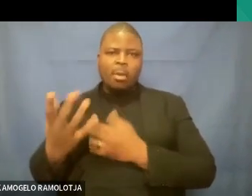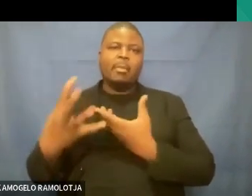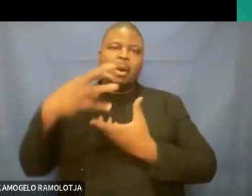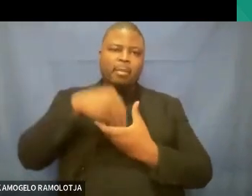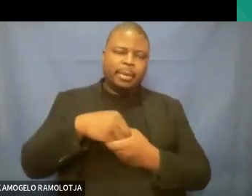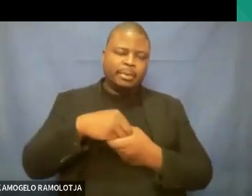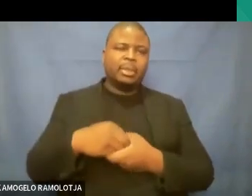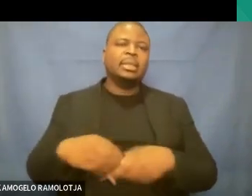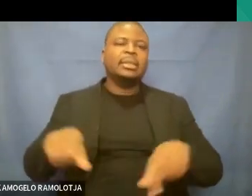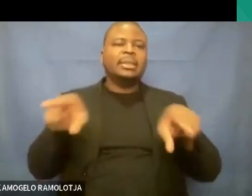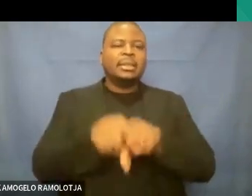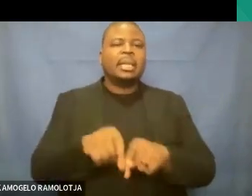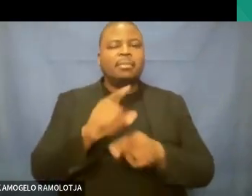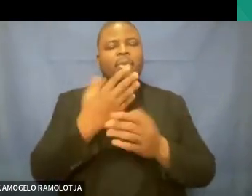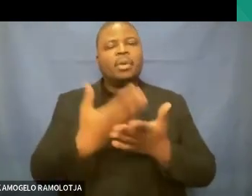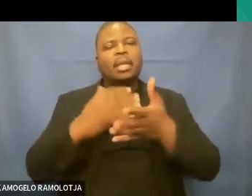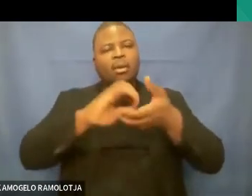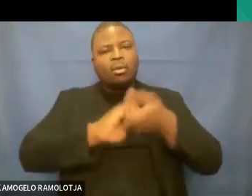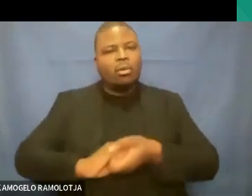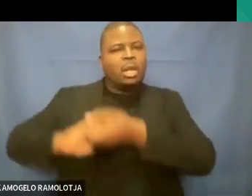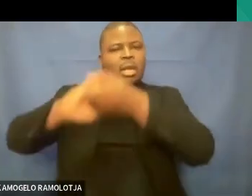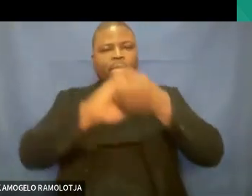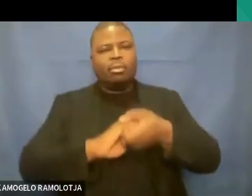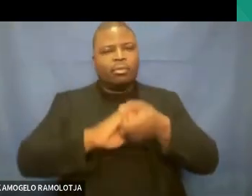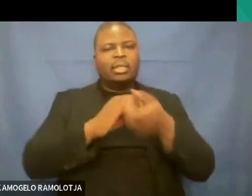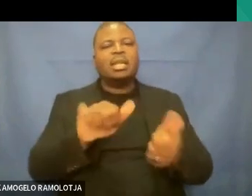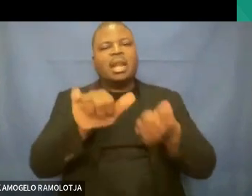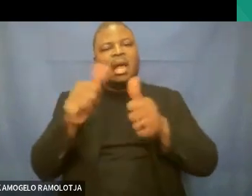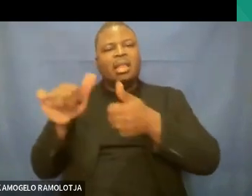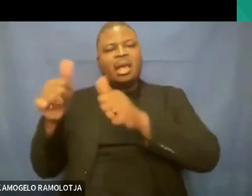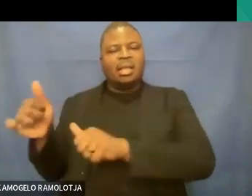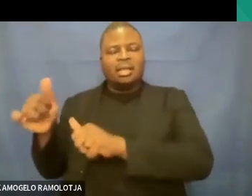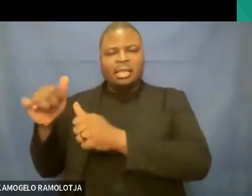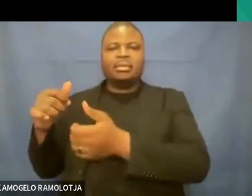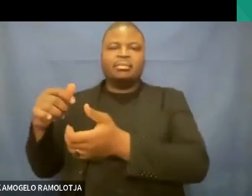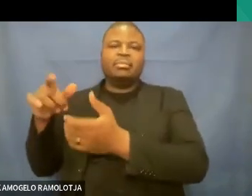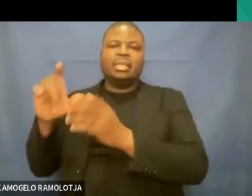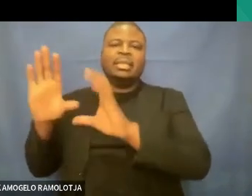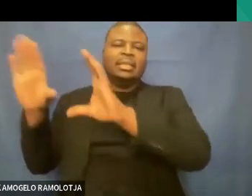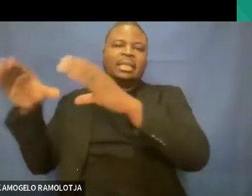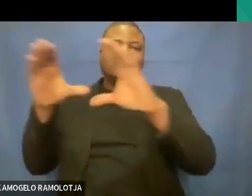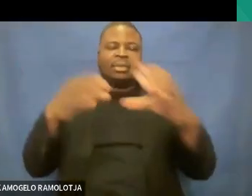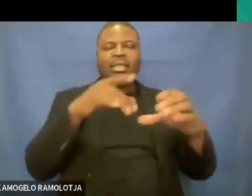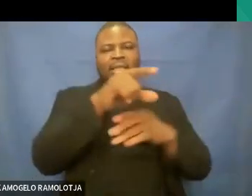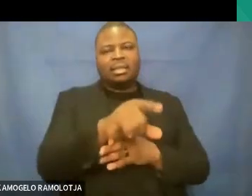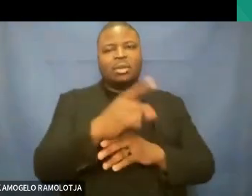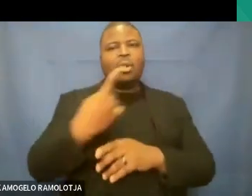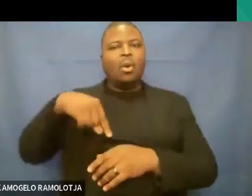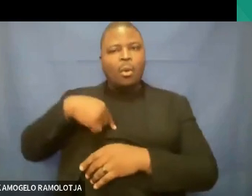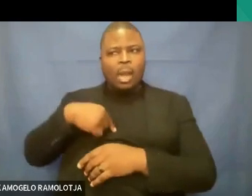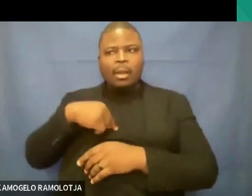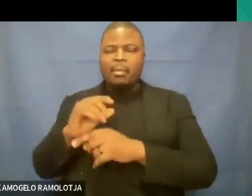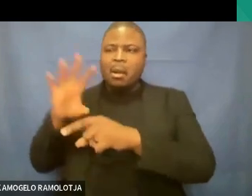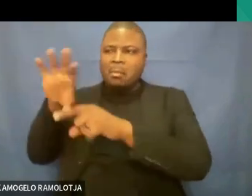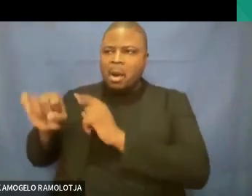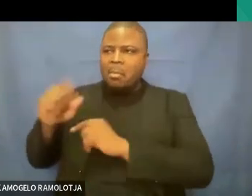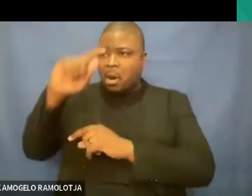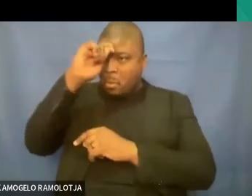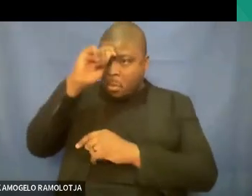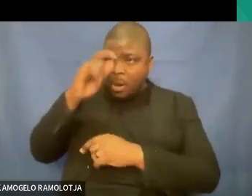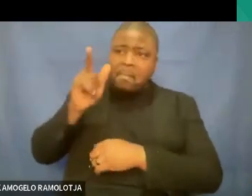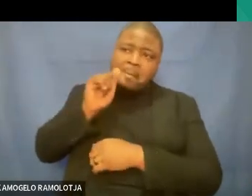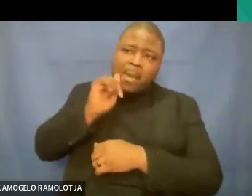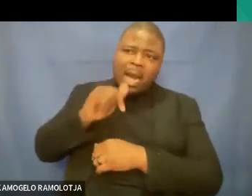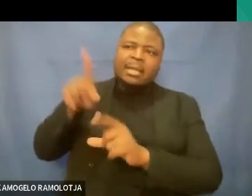collaborate across sectors, because we find these boys and men in different